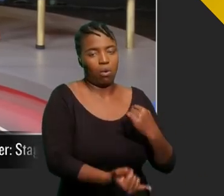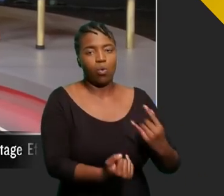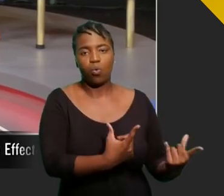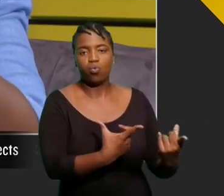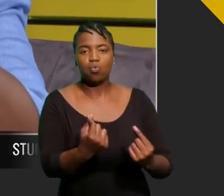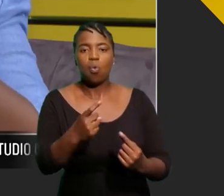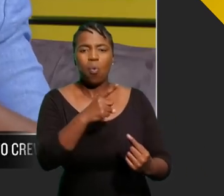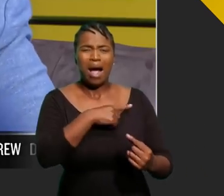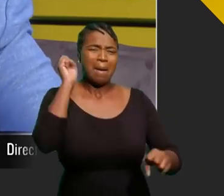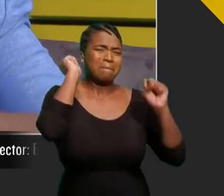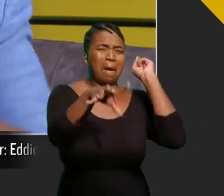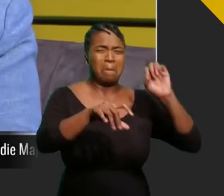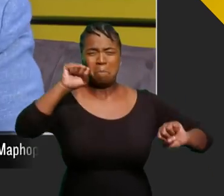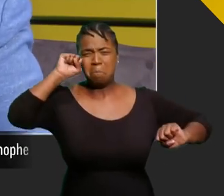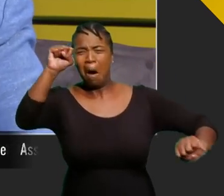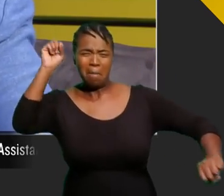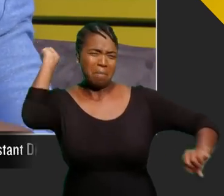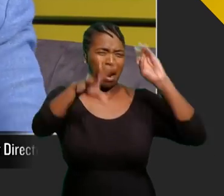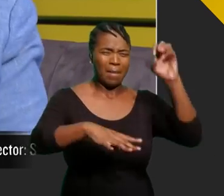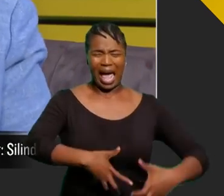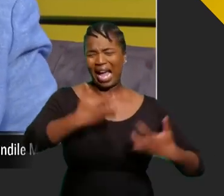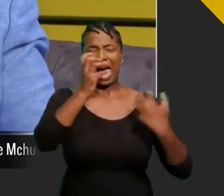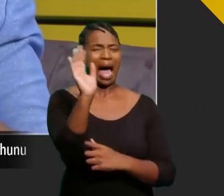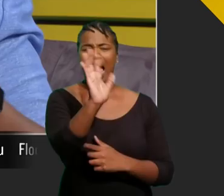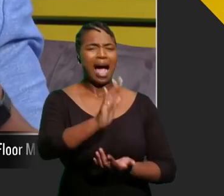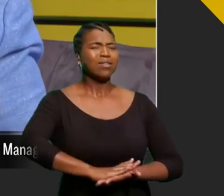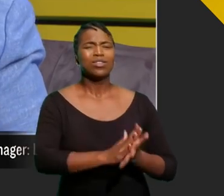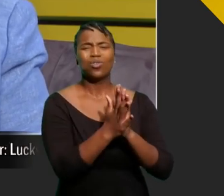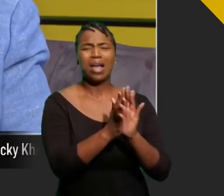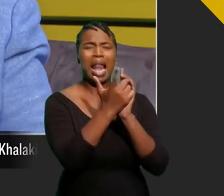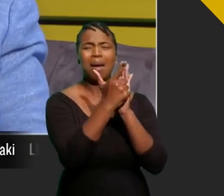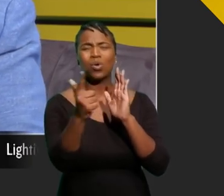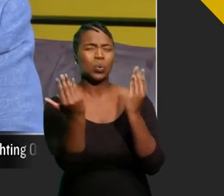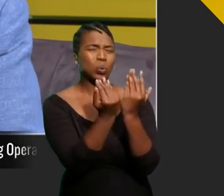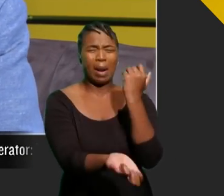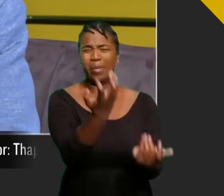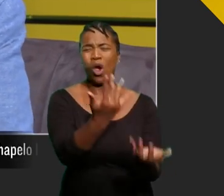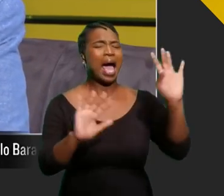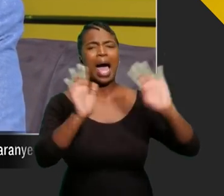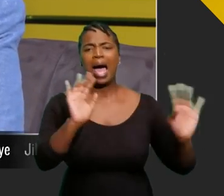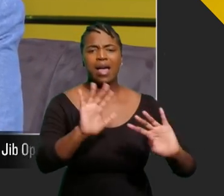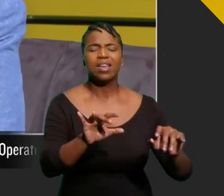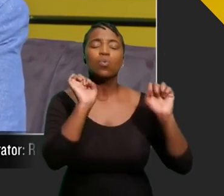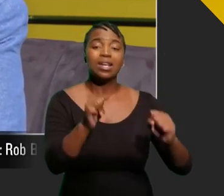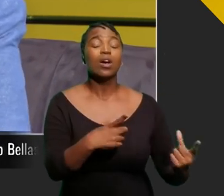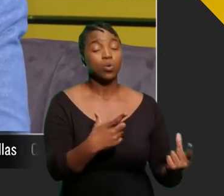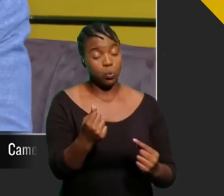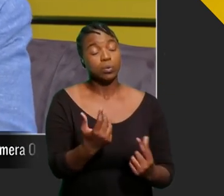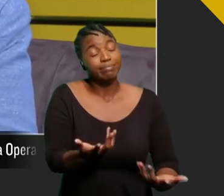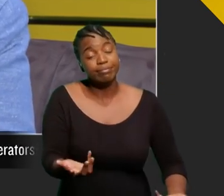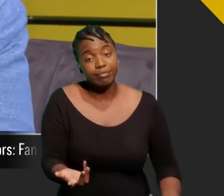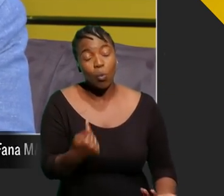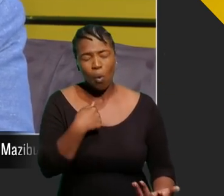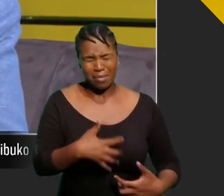start vandalizing, they voice their anger by destroying libraries and doing all those kinds of things, which is counter, because